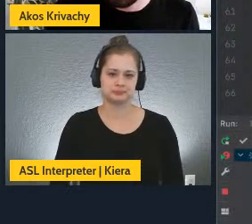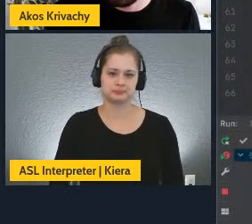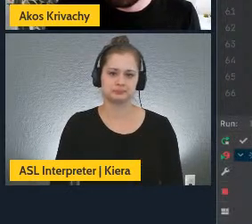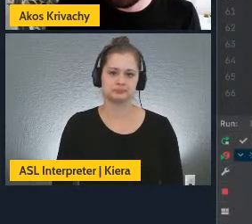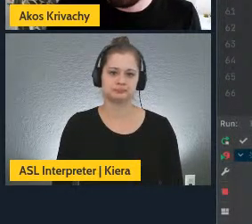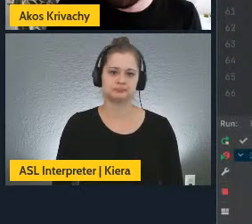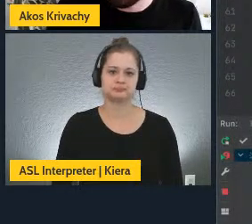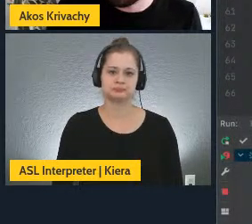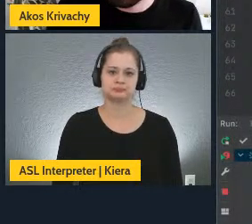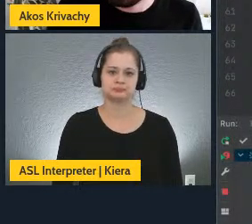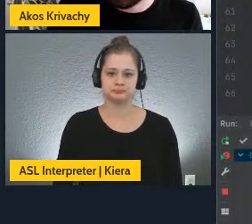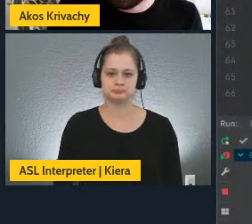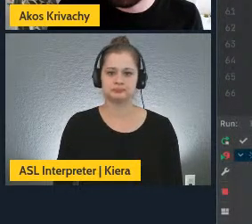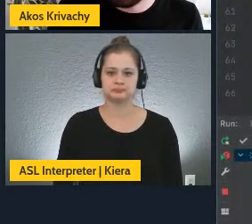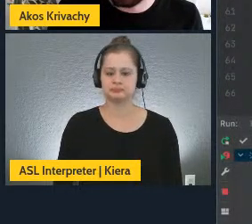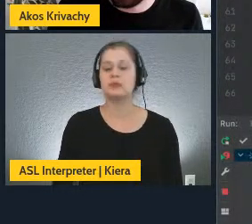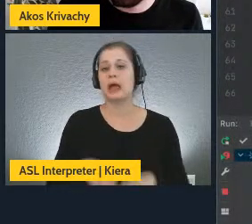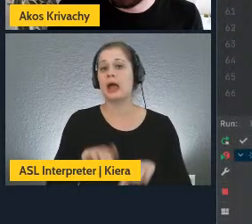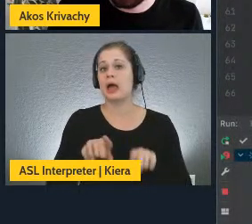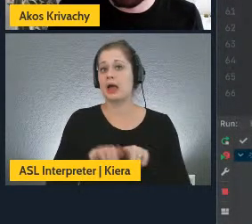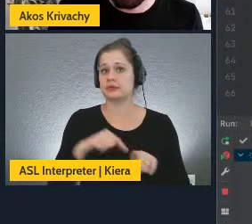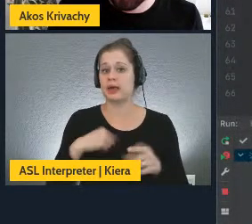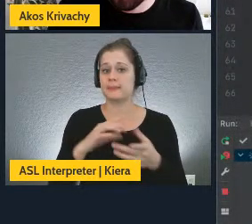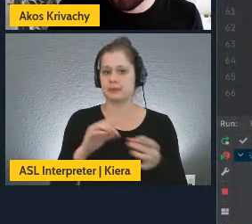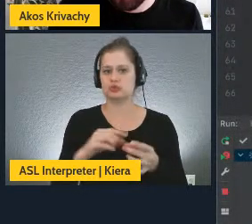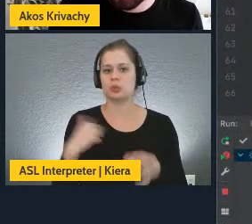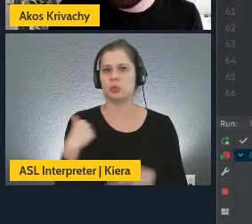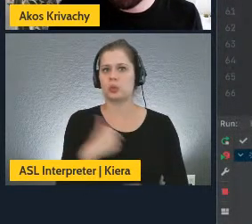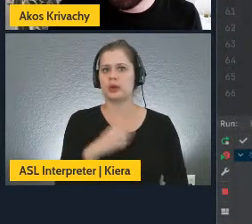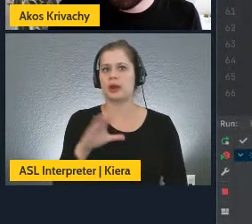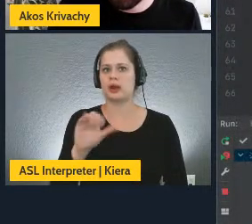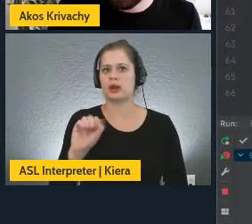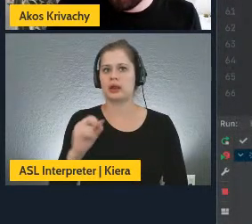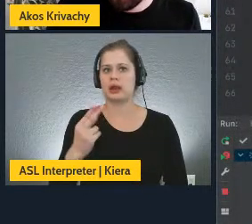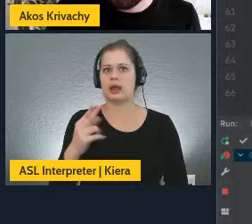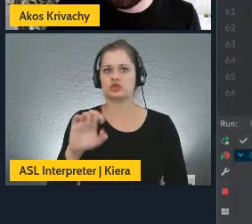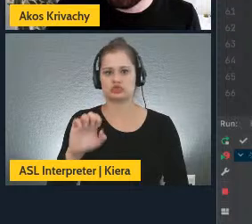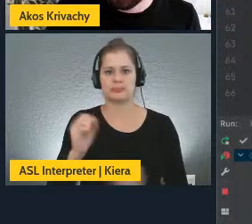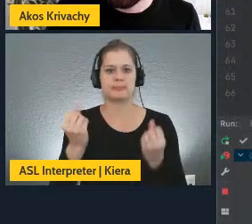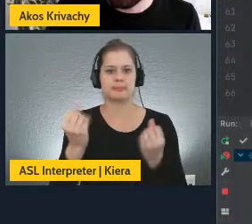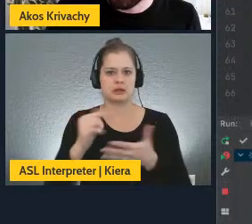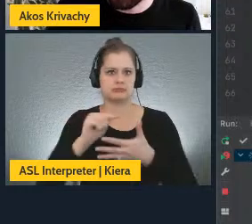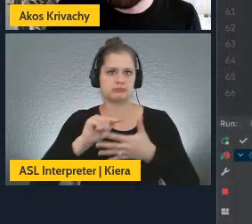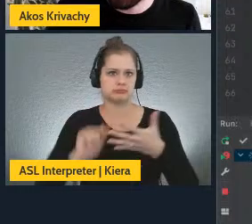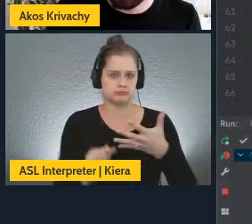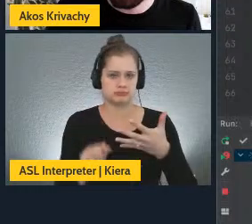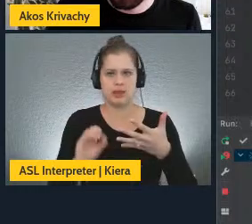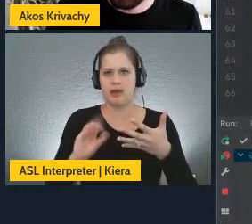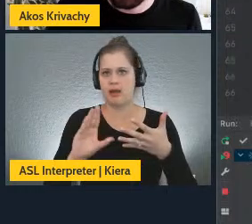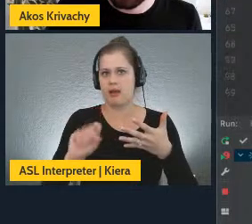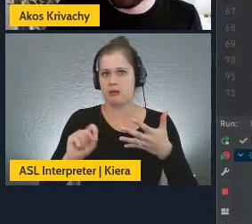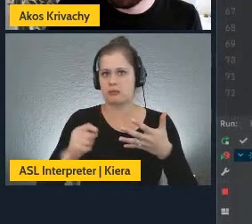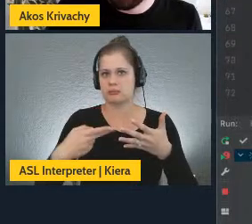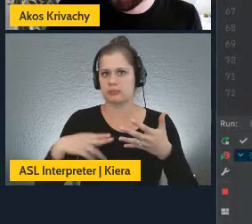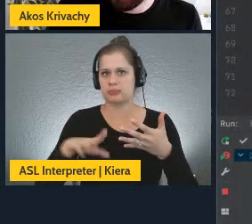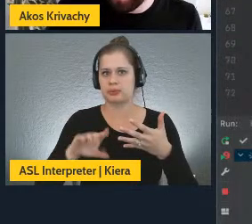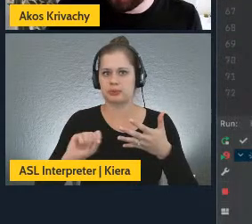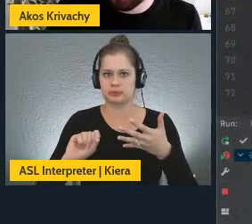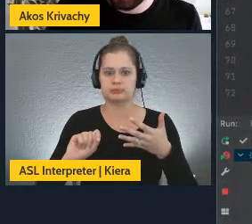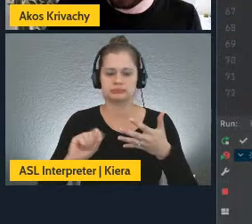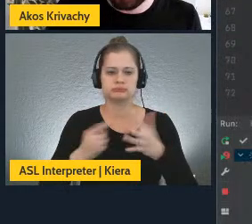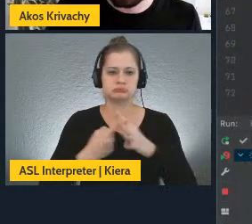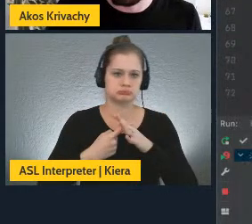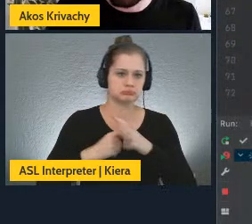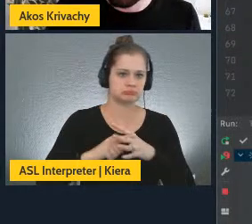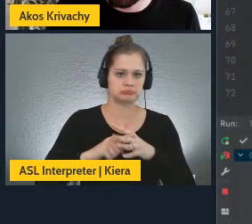we'll see that, as I mentioned, we cache a lot of these CloudFormation stack outputs, and then the test will kick off. So again, just to